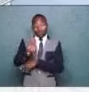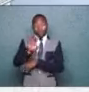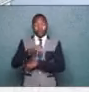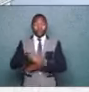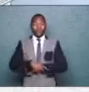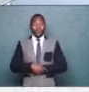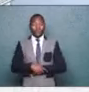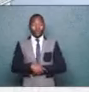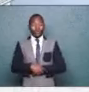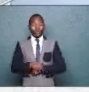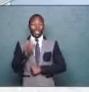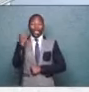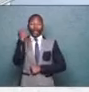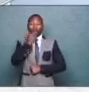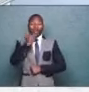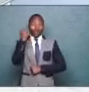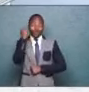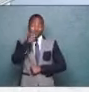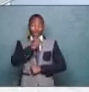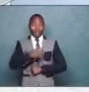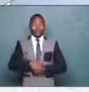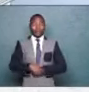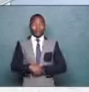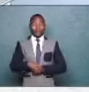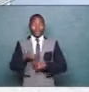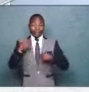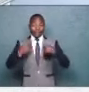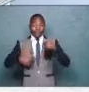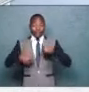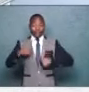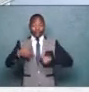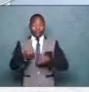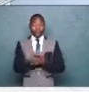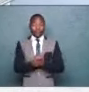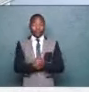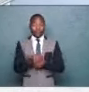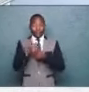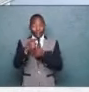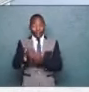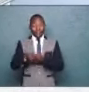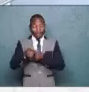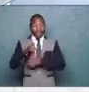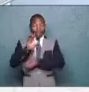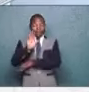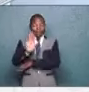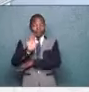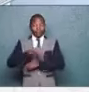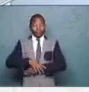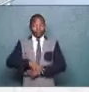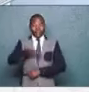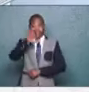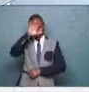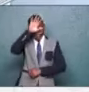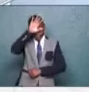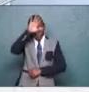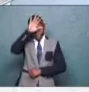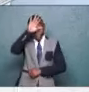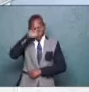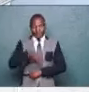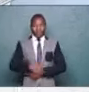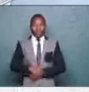City, Nkotakota, Nchisi, Salima, Deza,